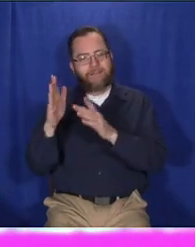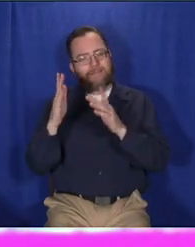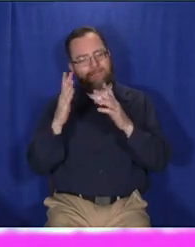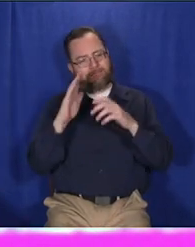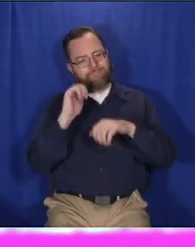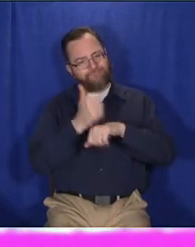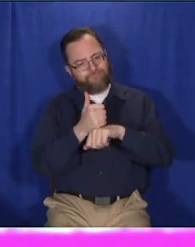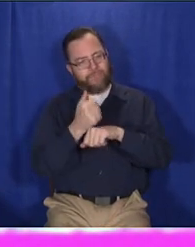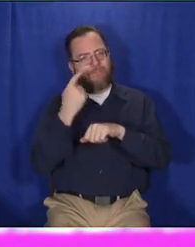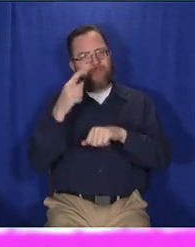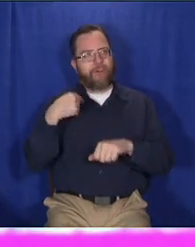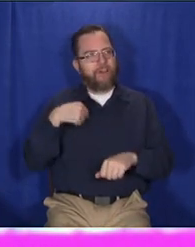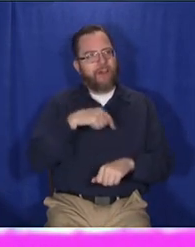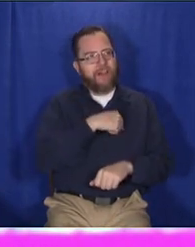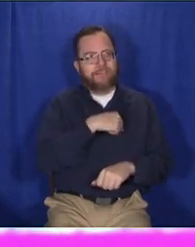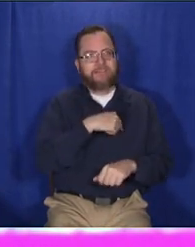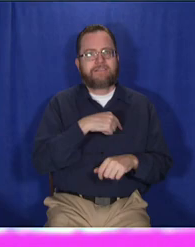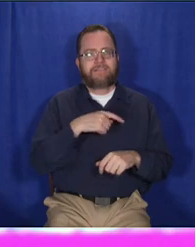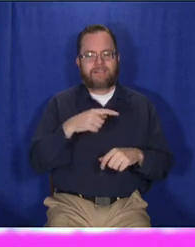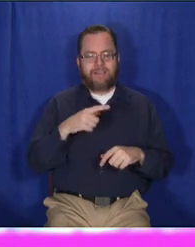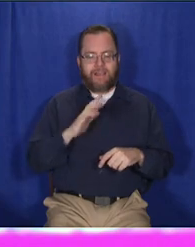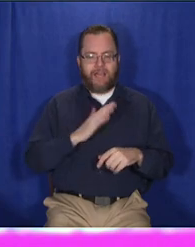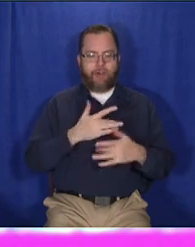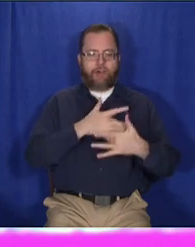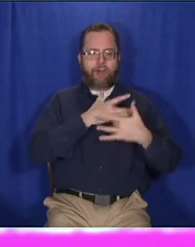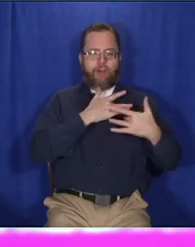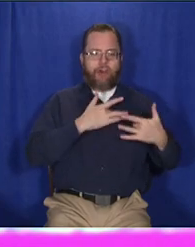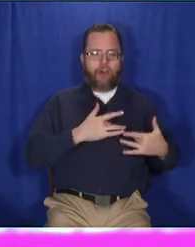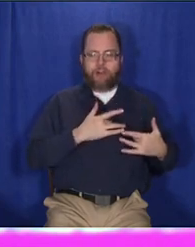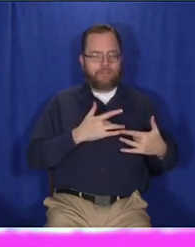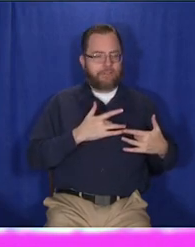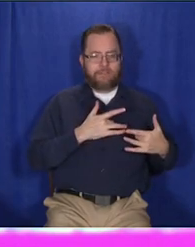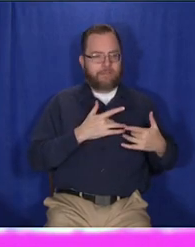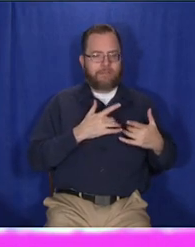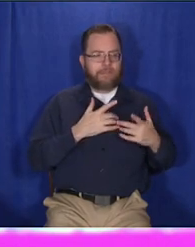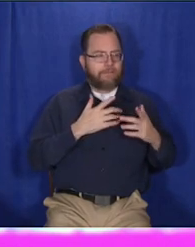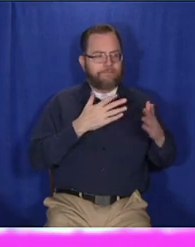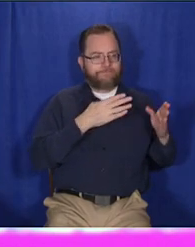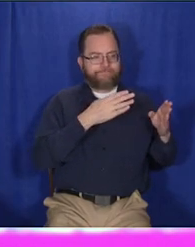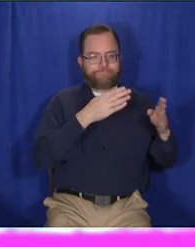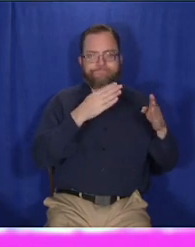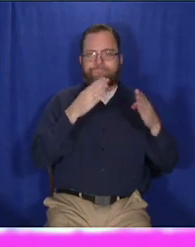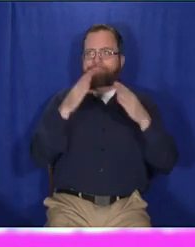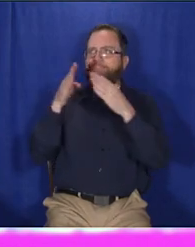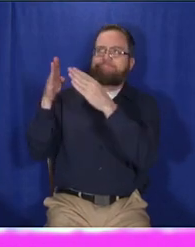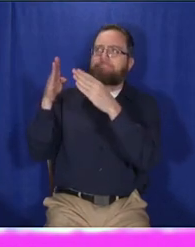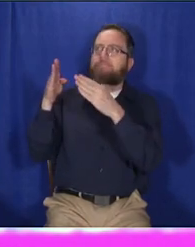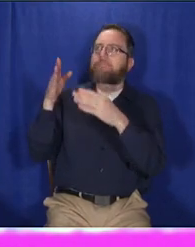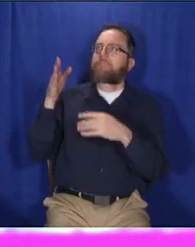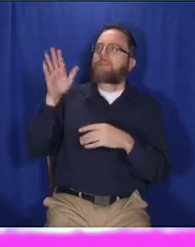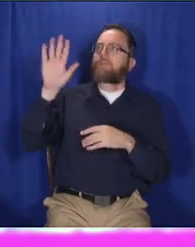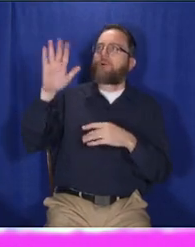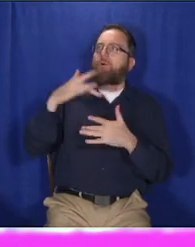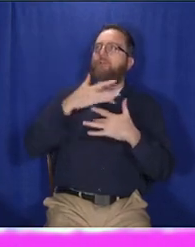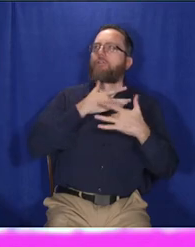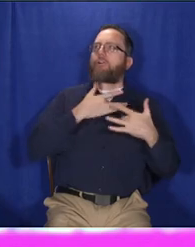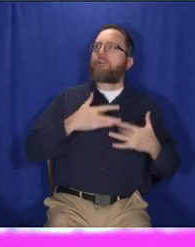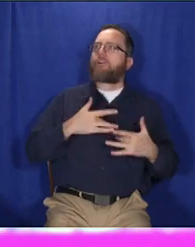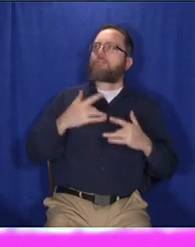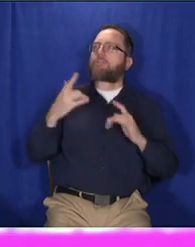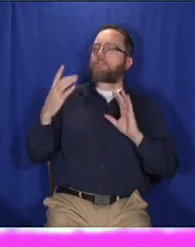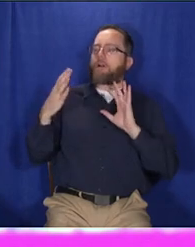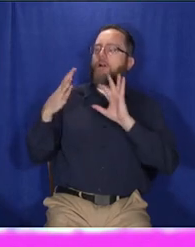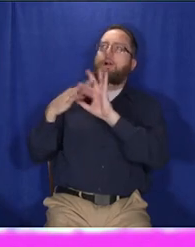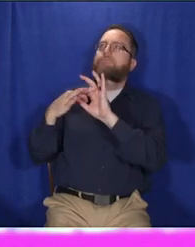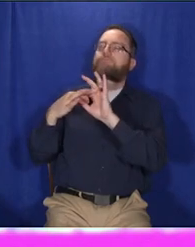as Christians to align our hearts with God's heart and invest in what God is doing, God's work,